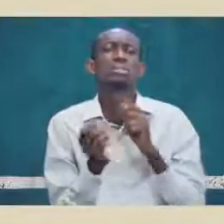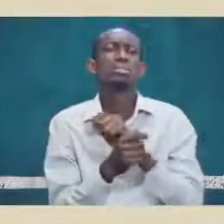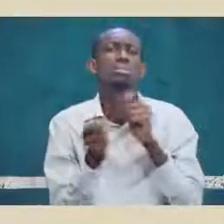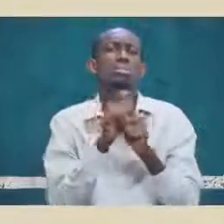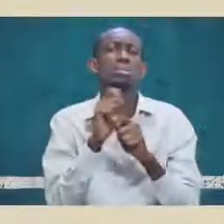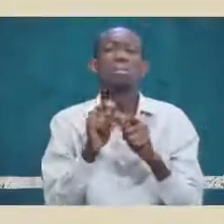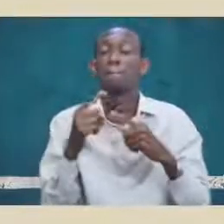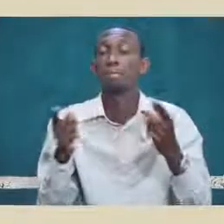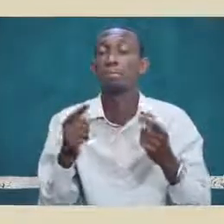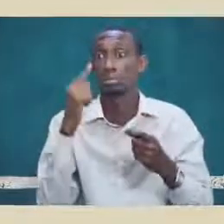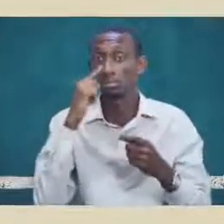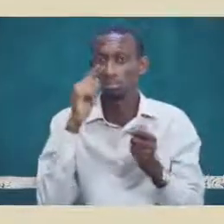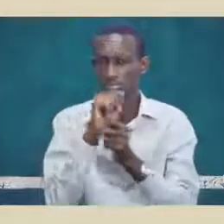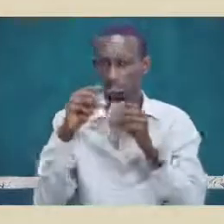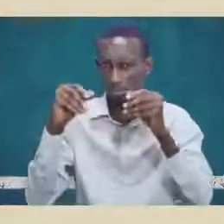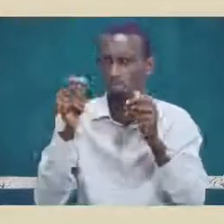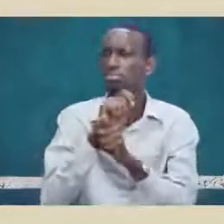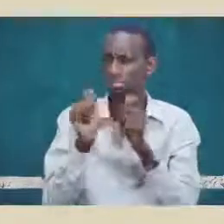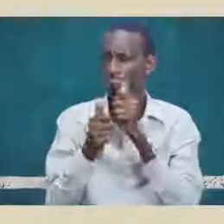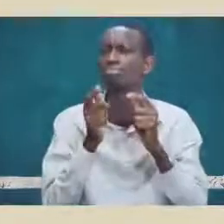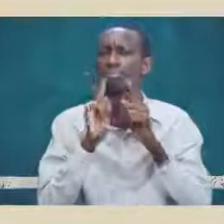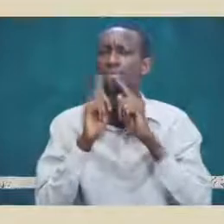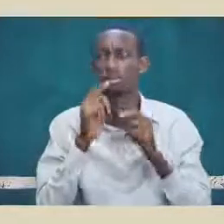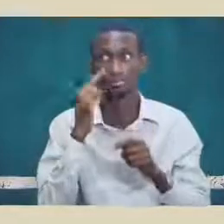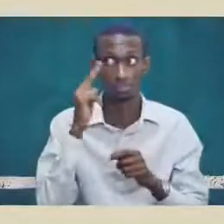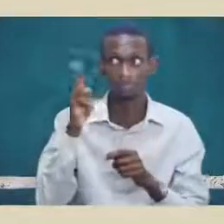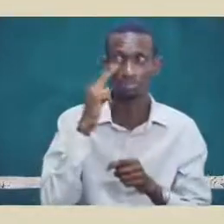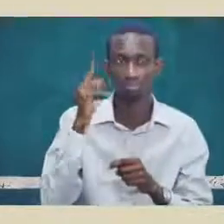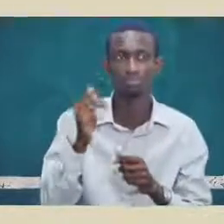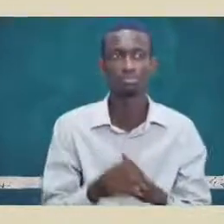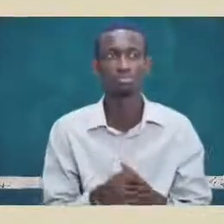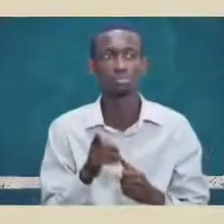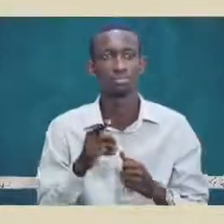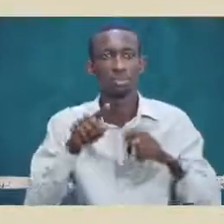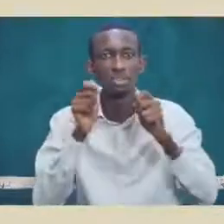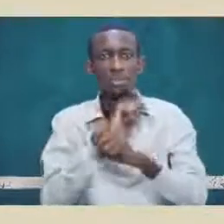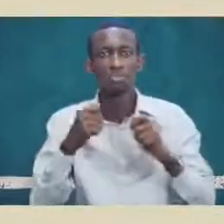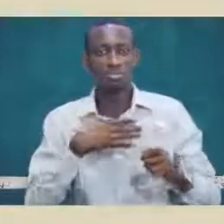the substance. Just take a look at the substance. You see it is turning yellow,